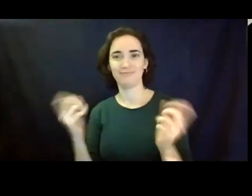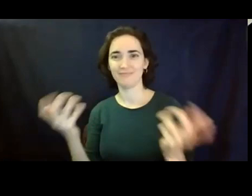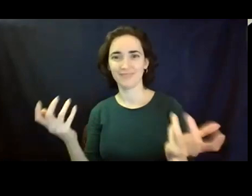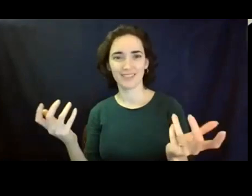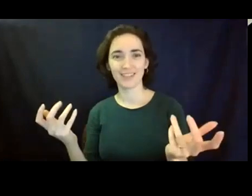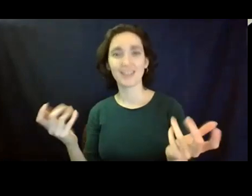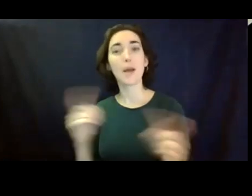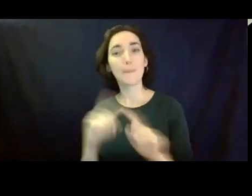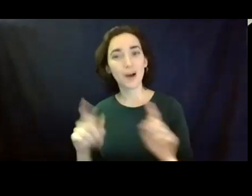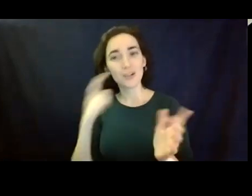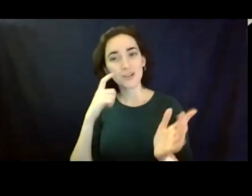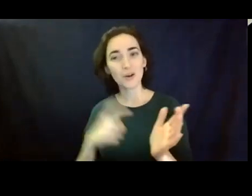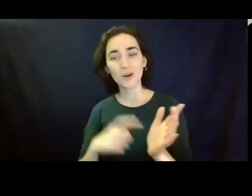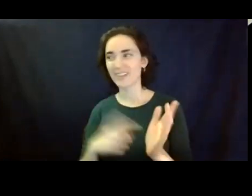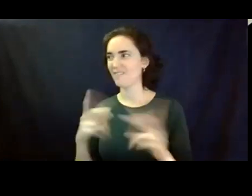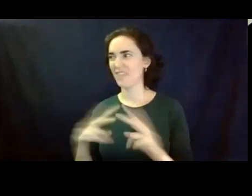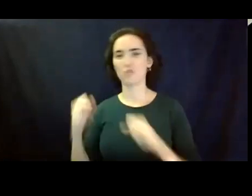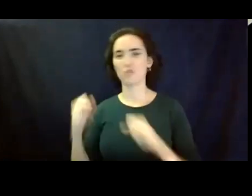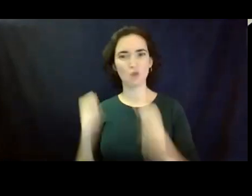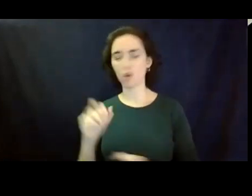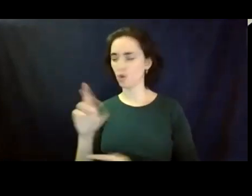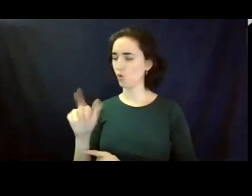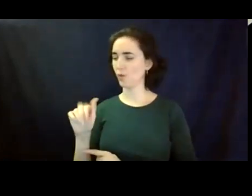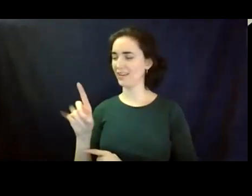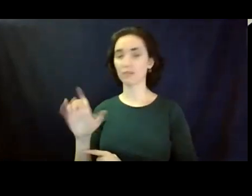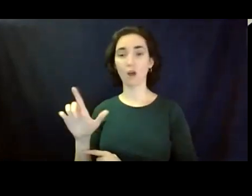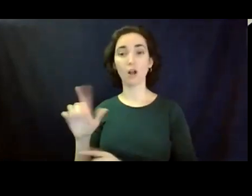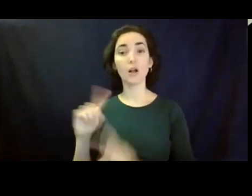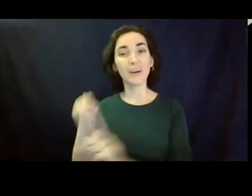our history, the radical moves are the ones that really make the most impact.